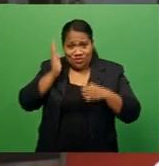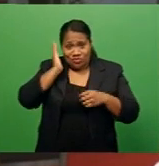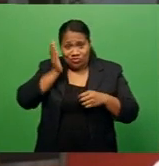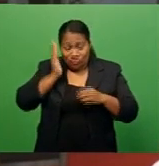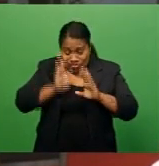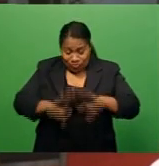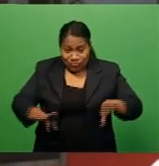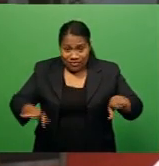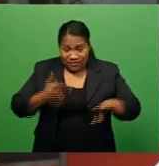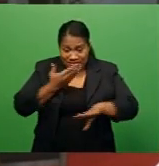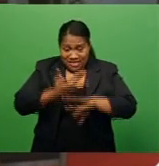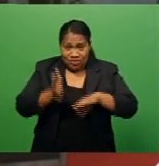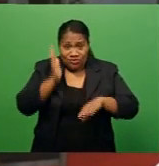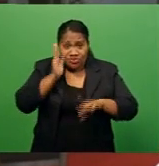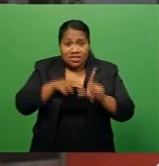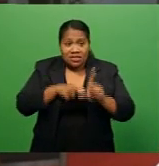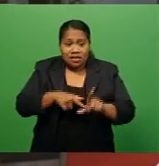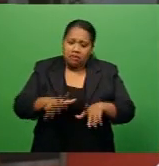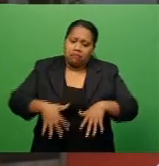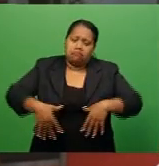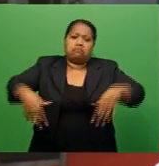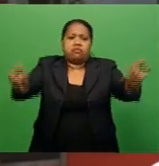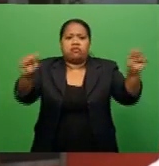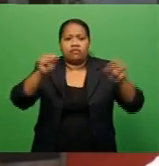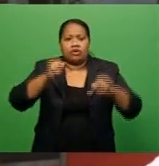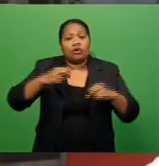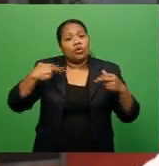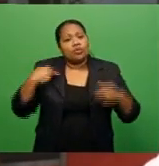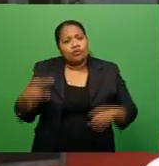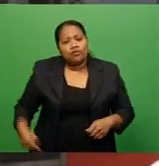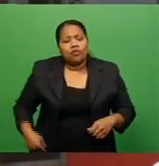in the cyclone. The uniform and books, everything.